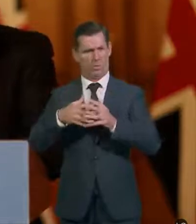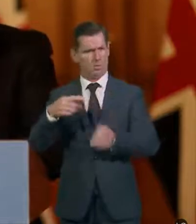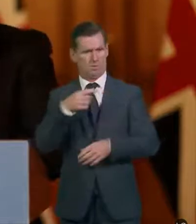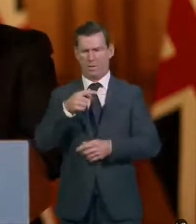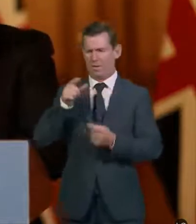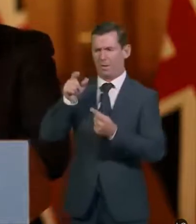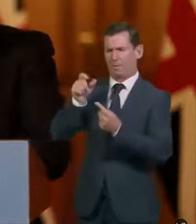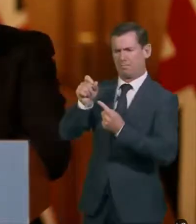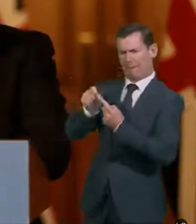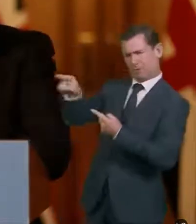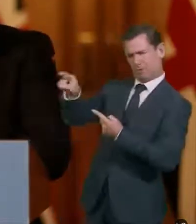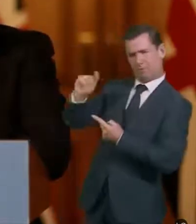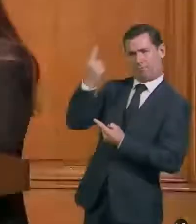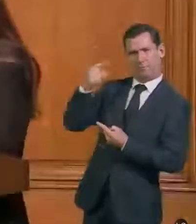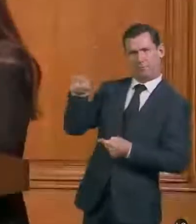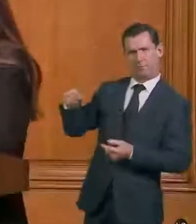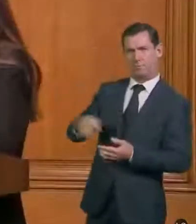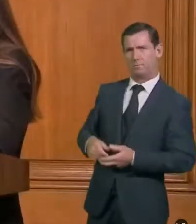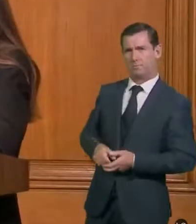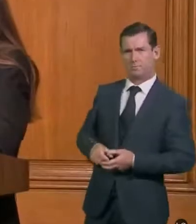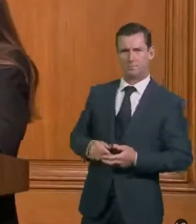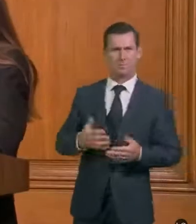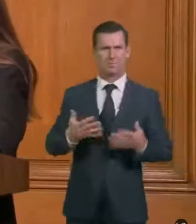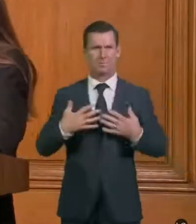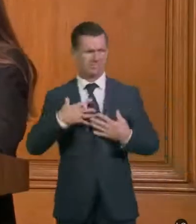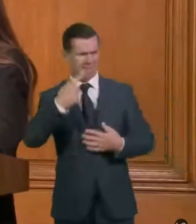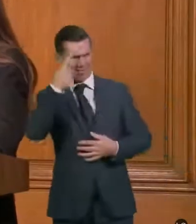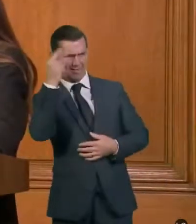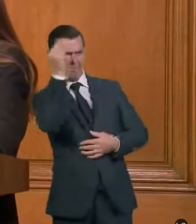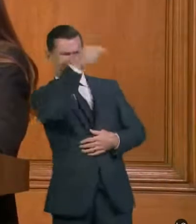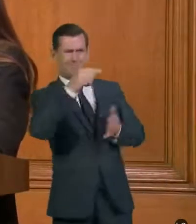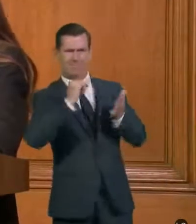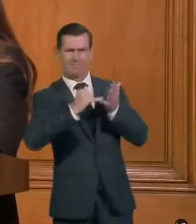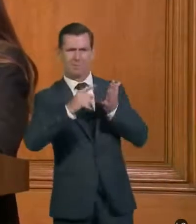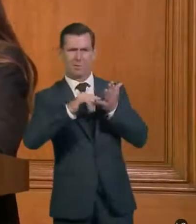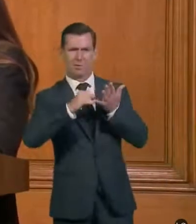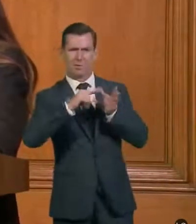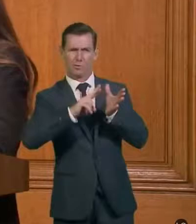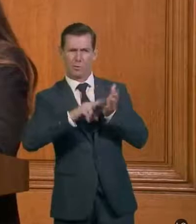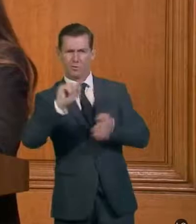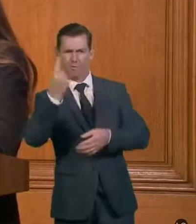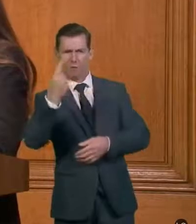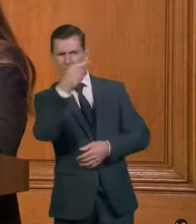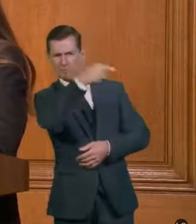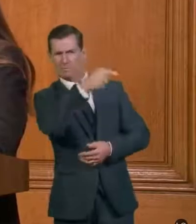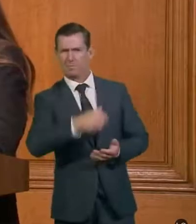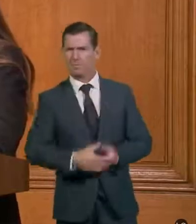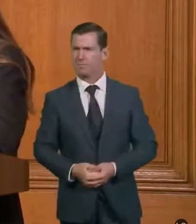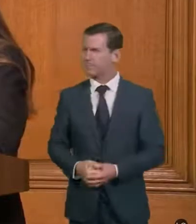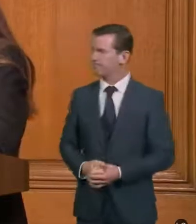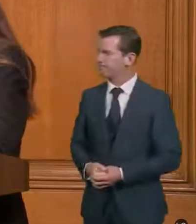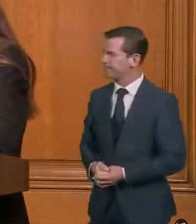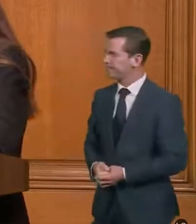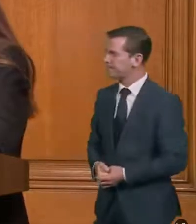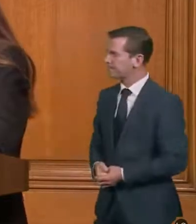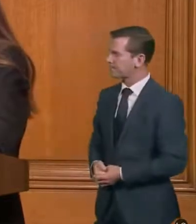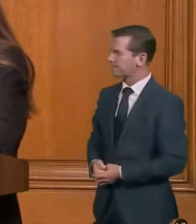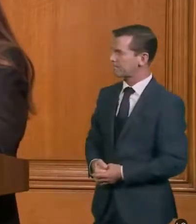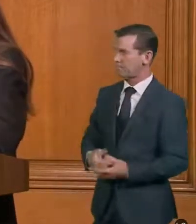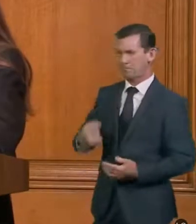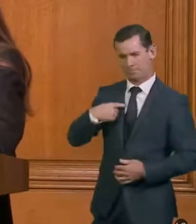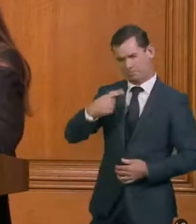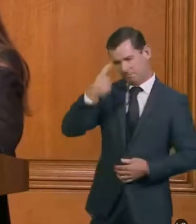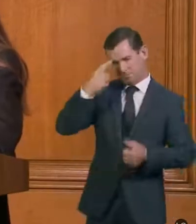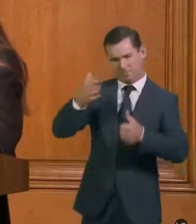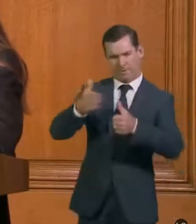want to tackle that? So first of all, I think that the most important things that we should do are our personal responsibility. We need to take that first.